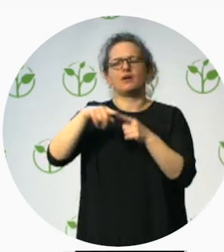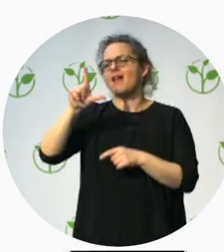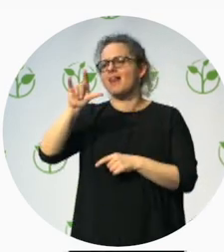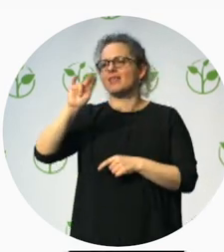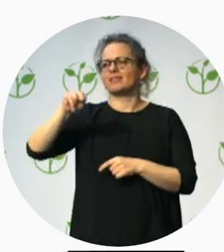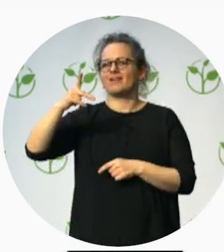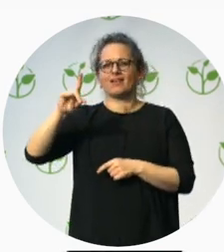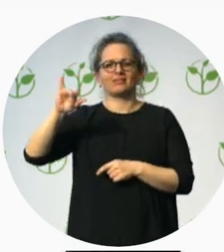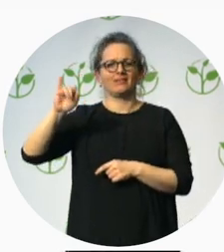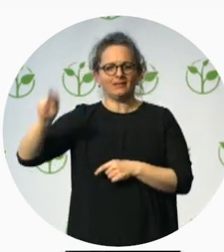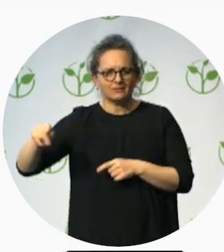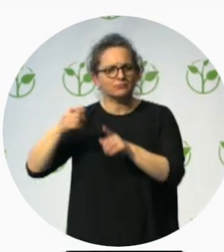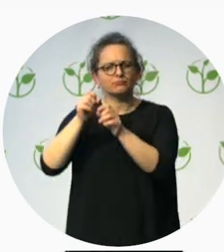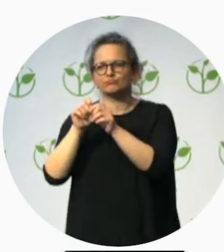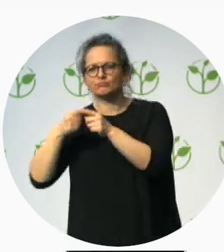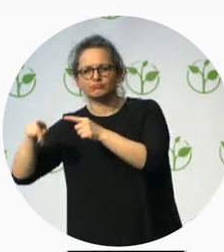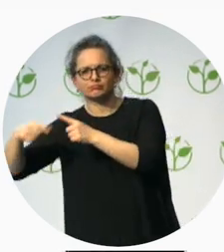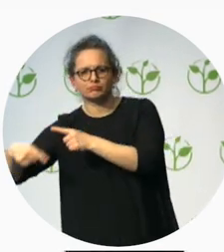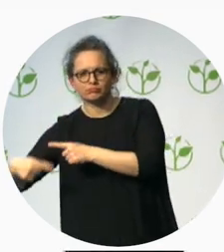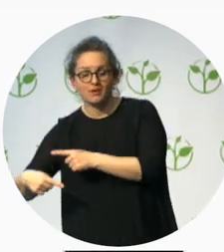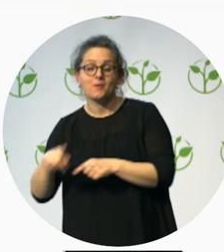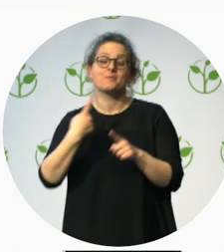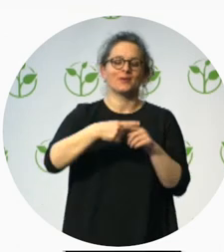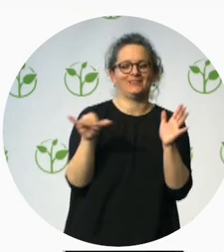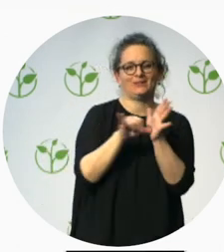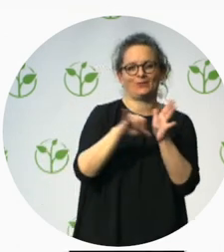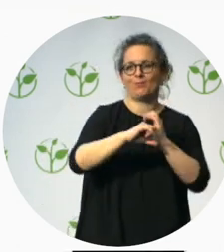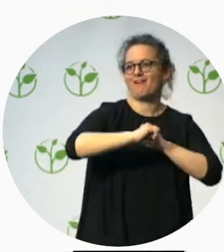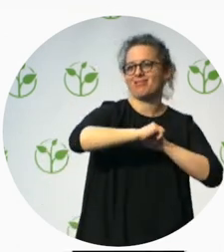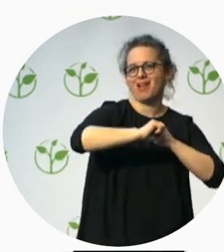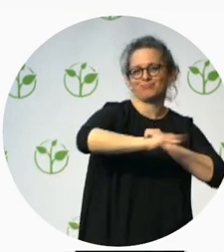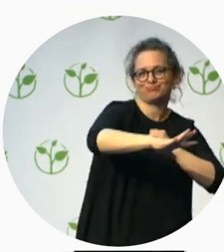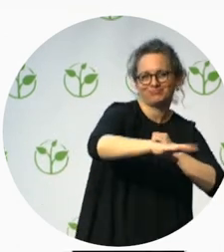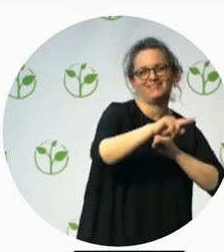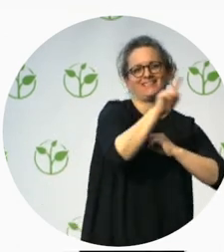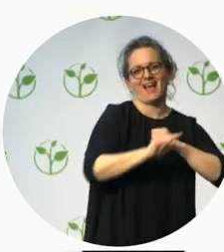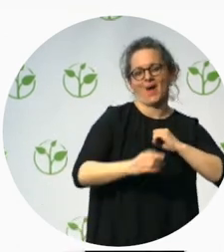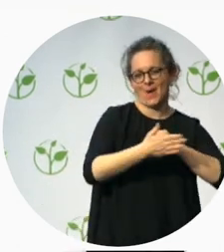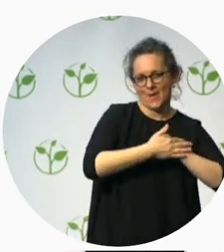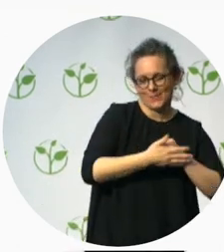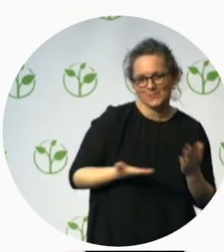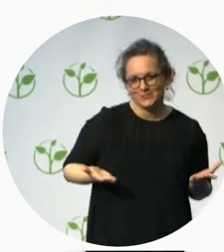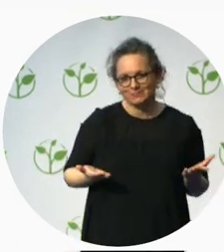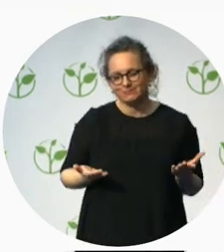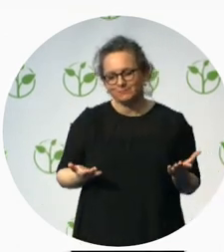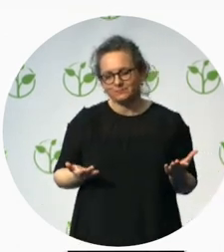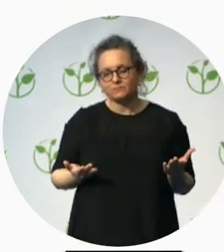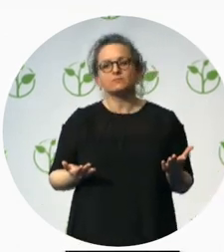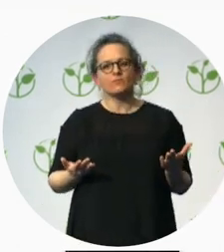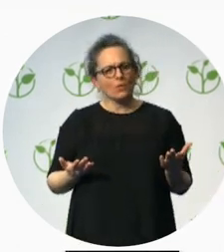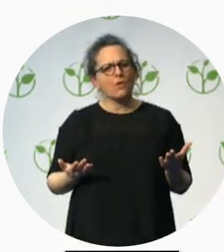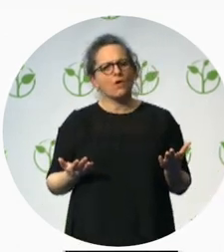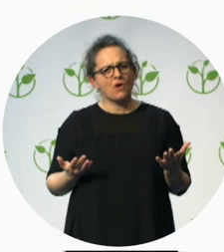of 2017, jointly with a team from Ashoka, we launched Zero Project